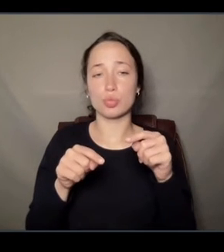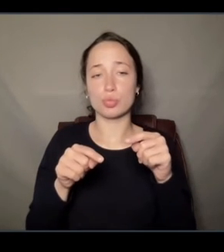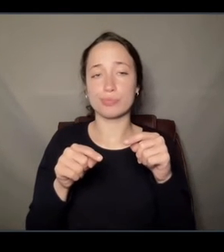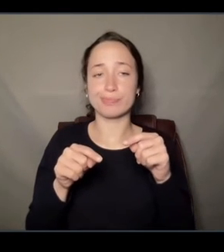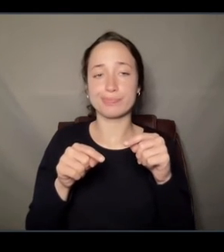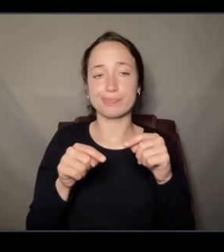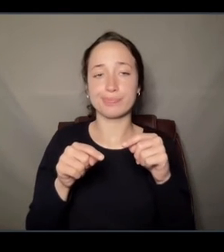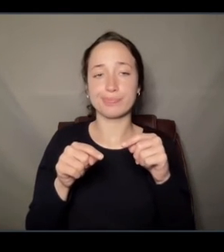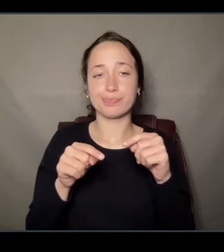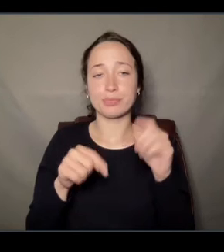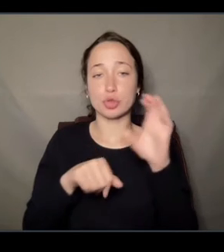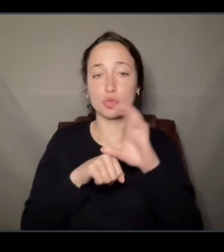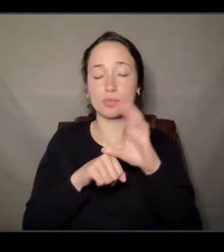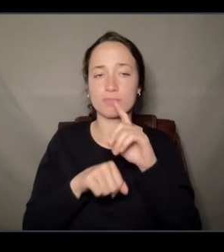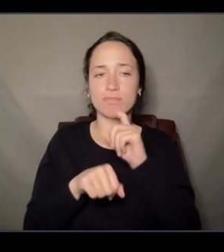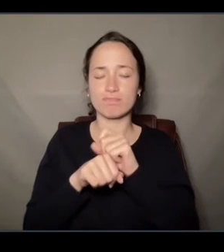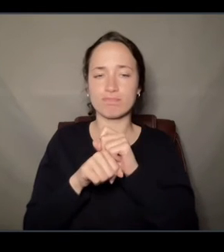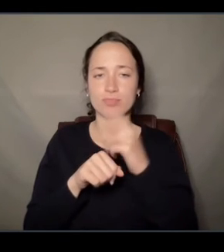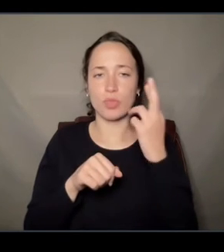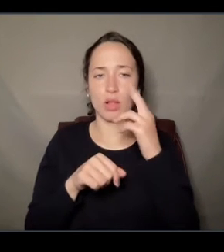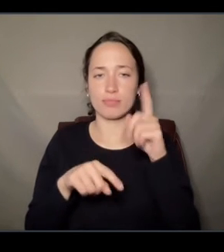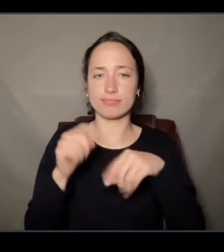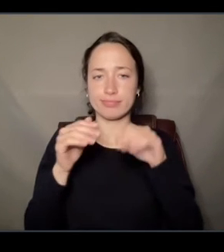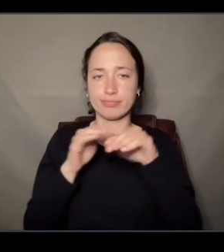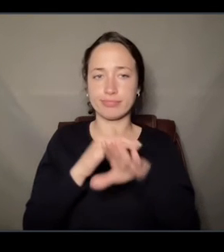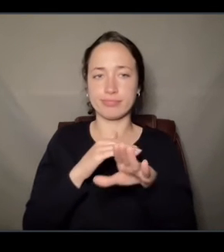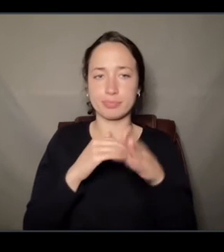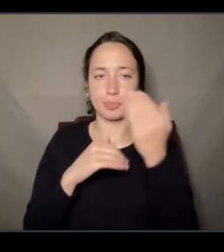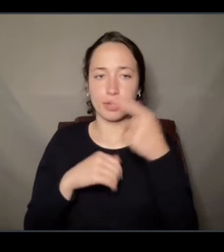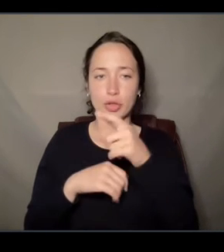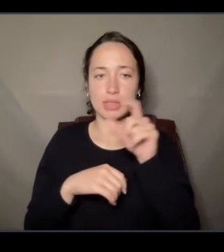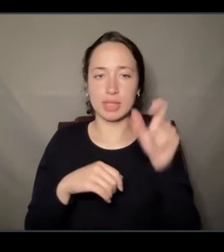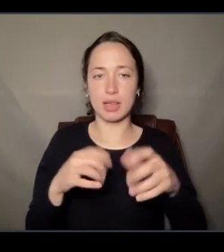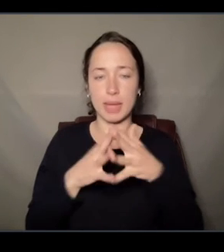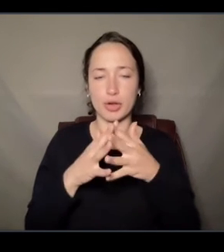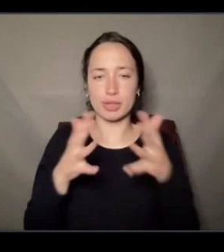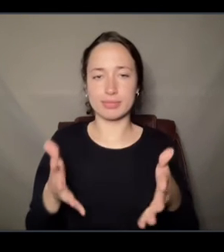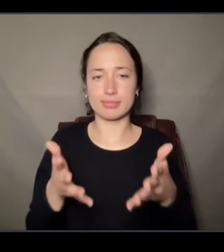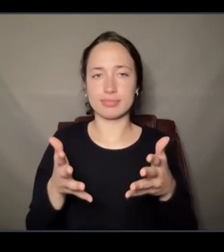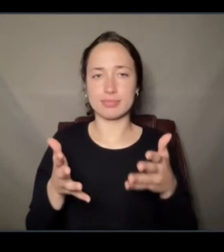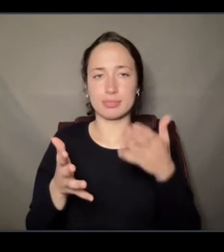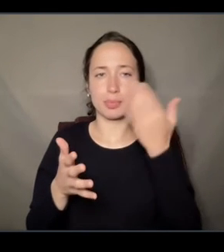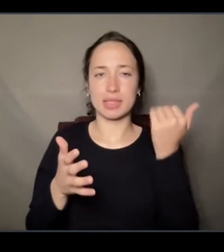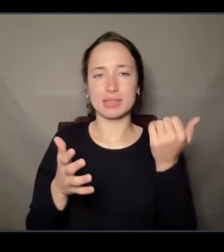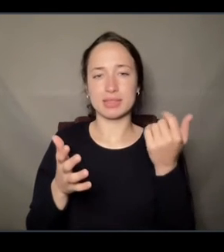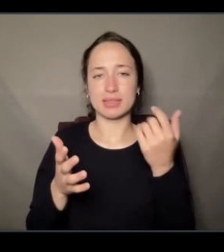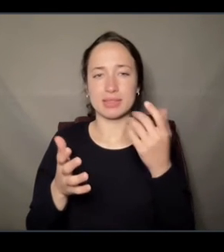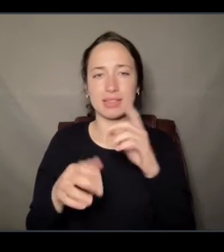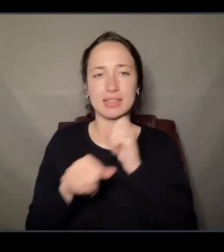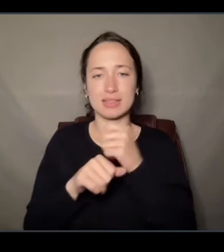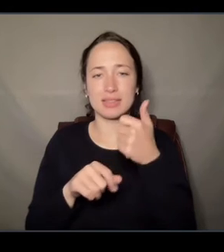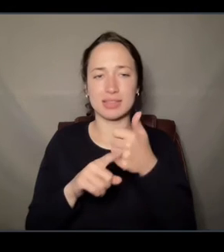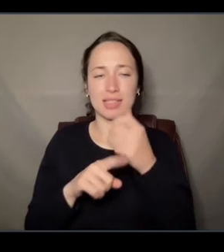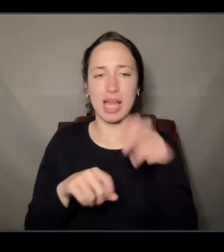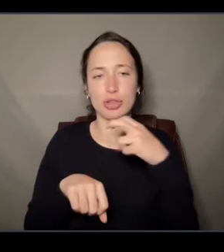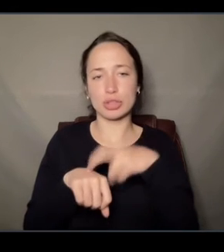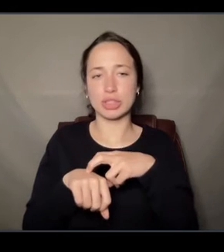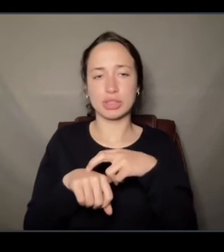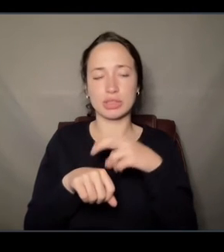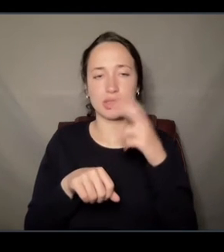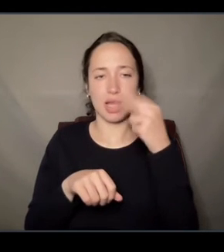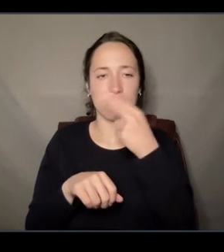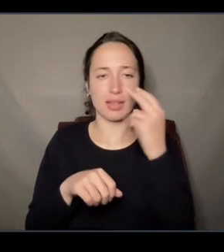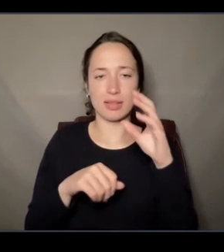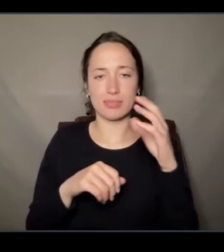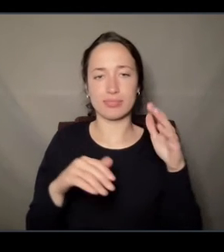to church, they weren't allowed because they were Italian American, and it was an Irish